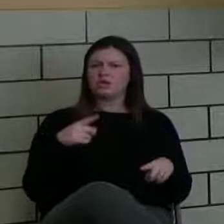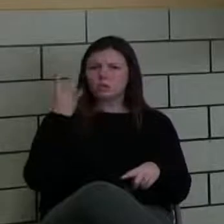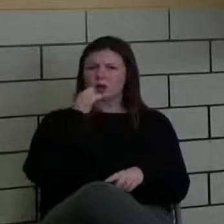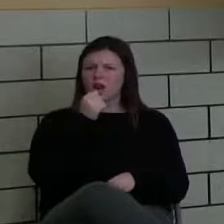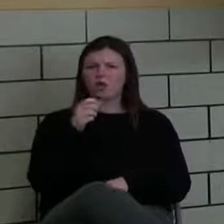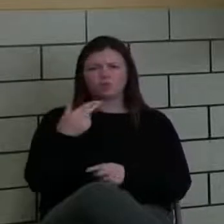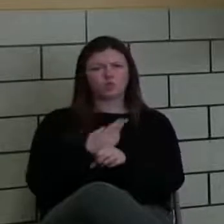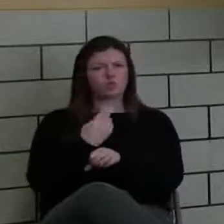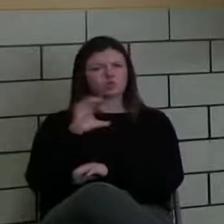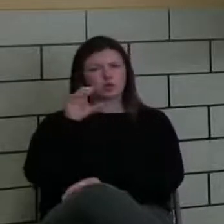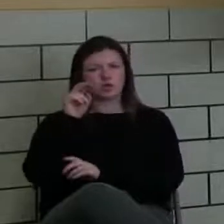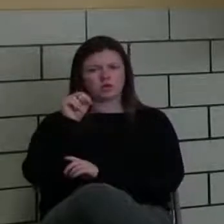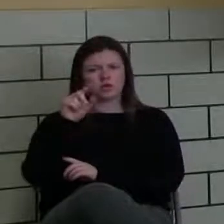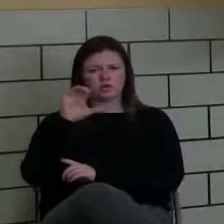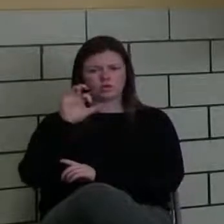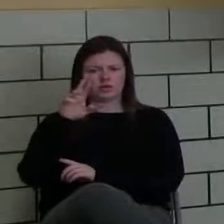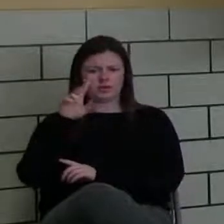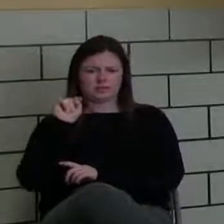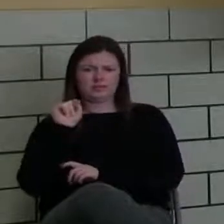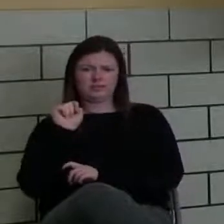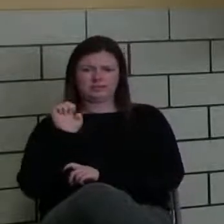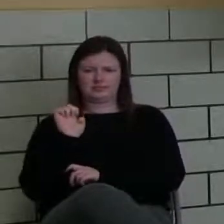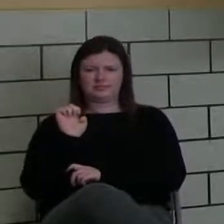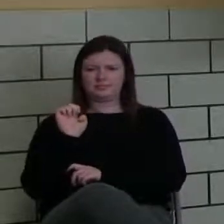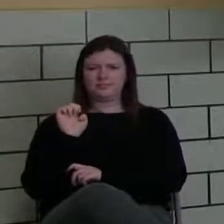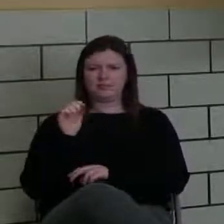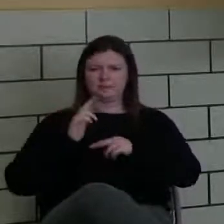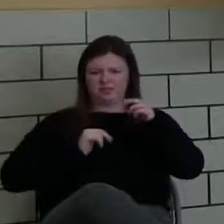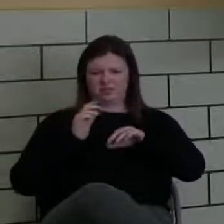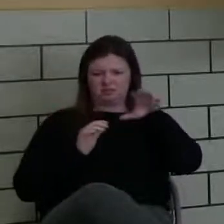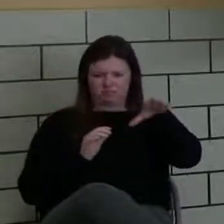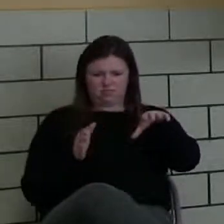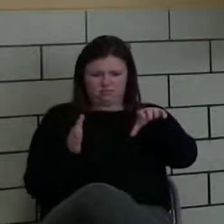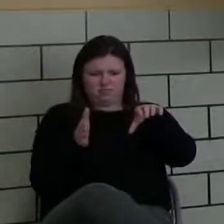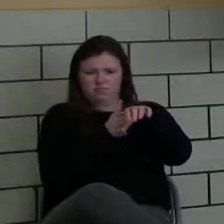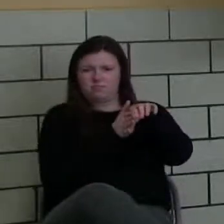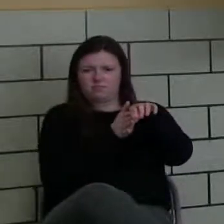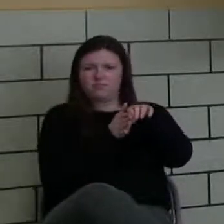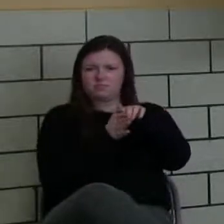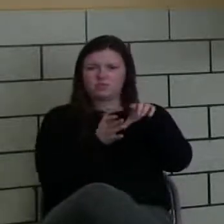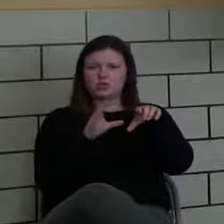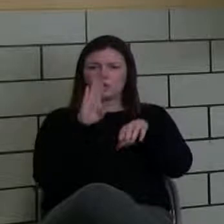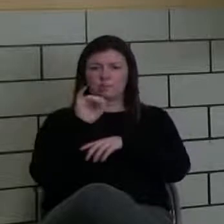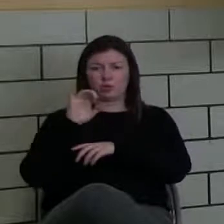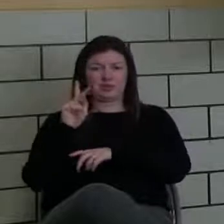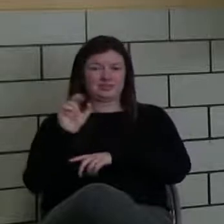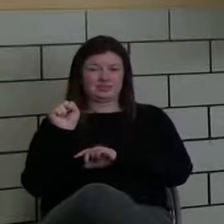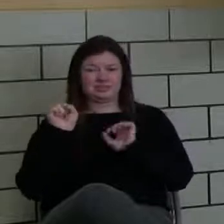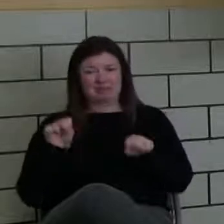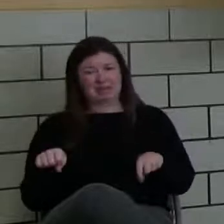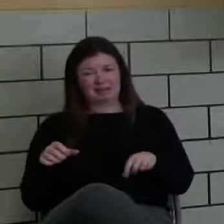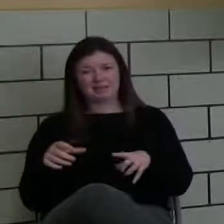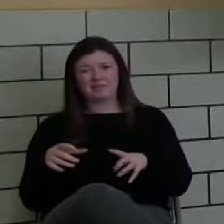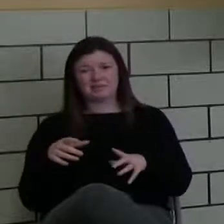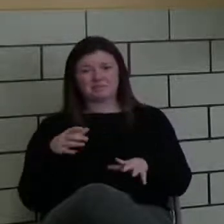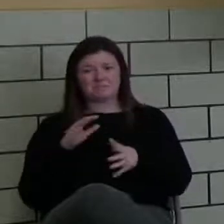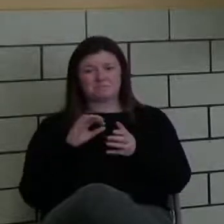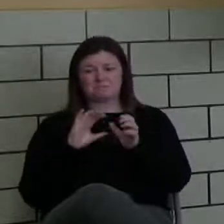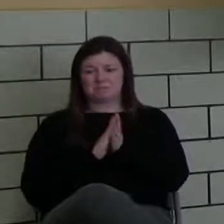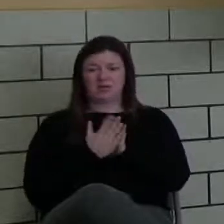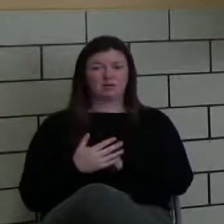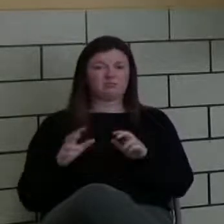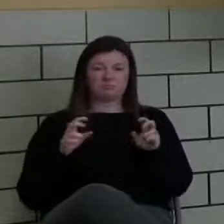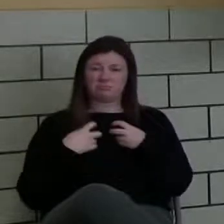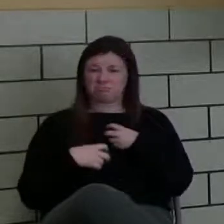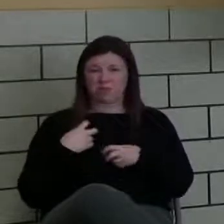sense. It's up next to a building. Bricks or pavers can often become a challenge right up next to a building and a vertical